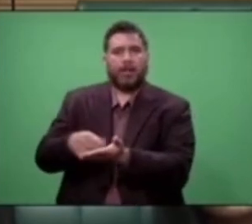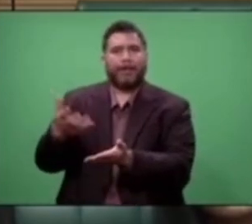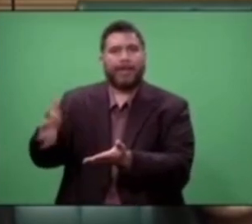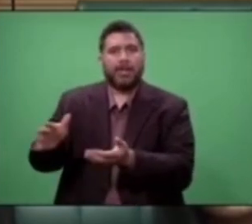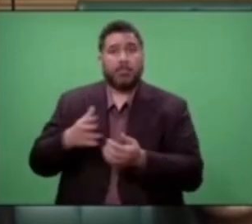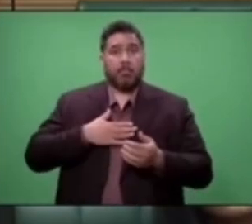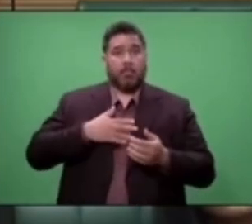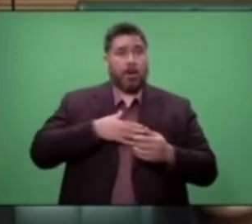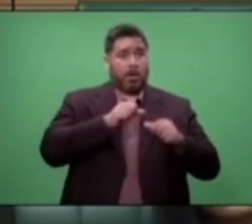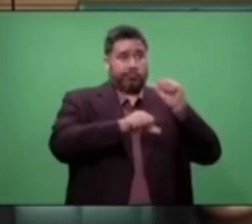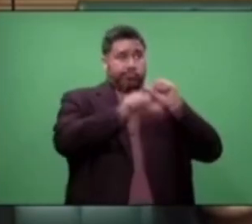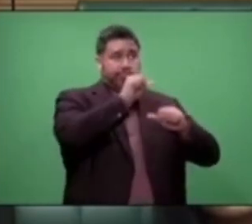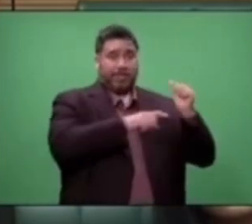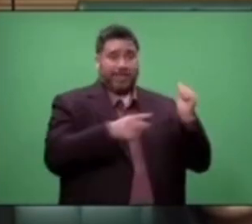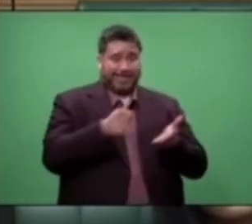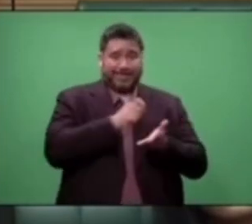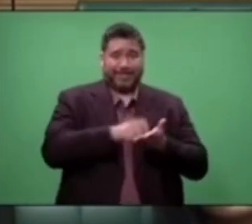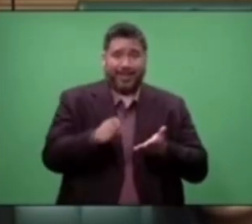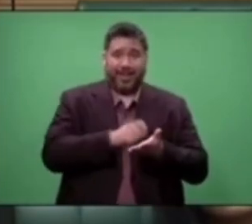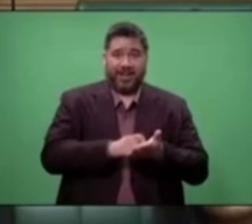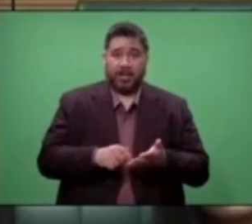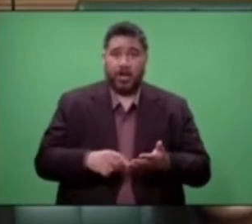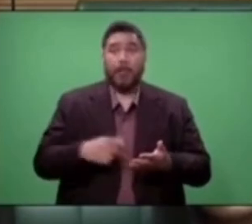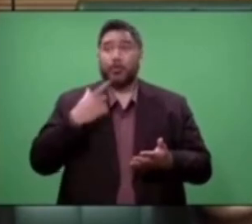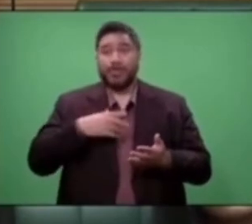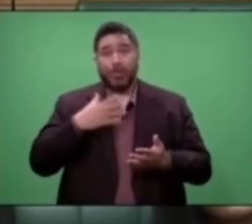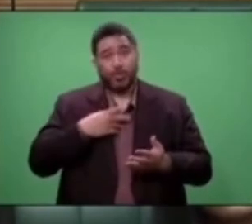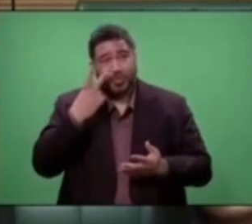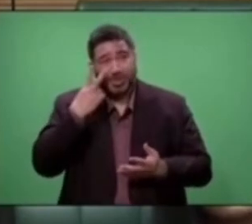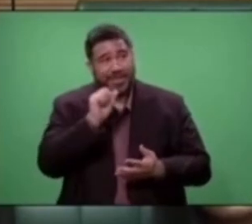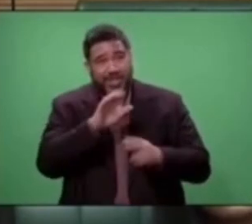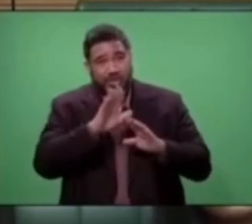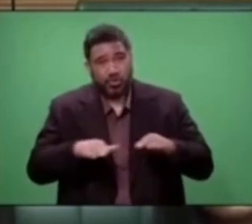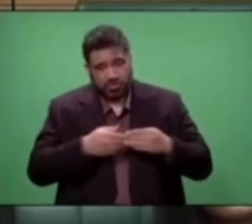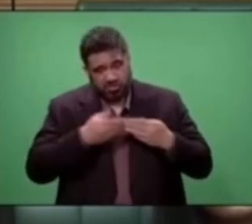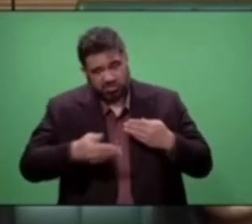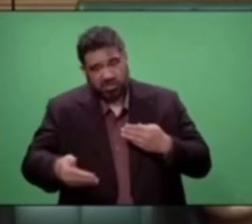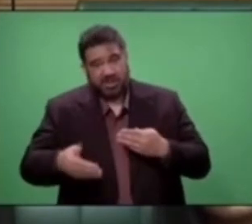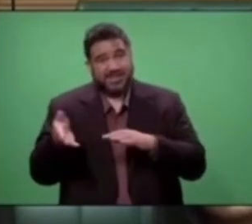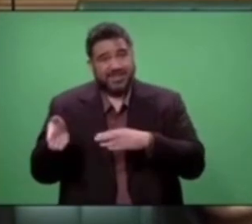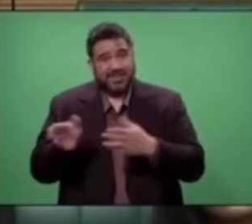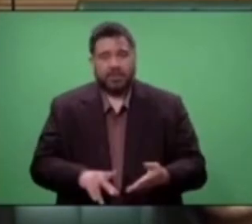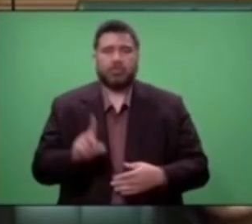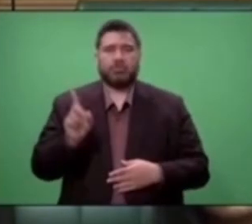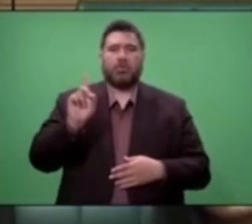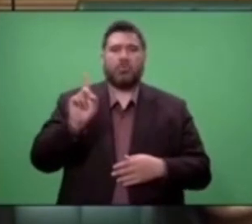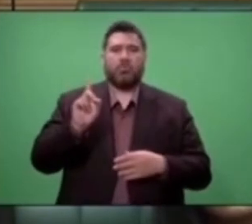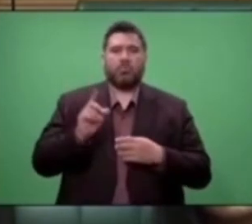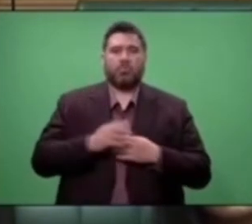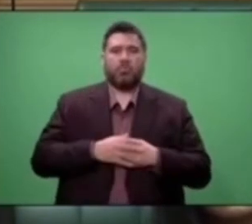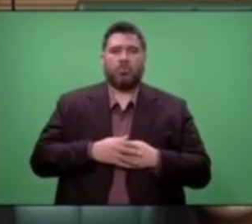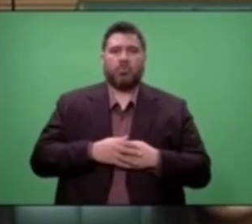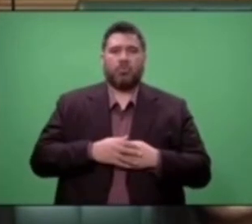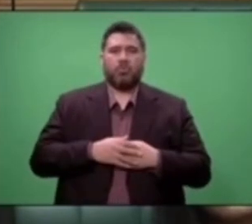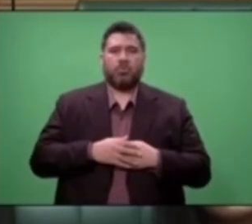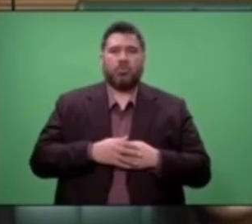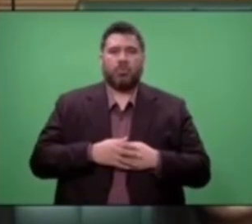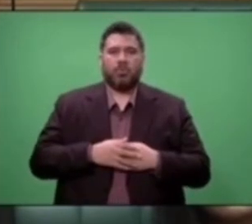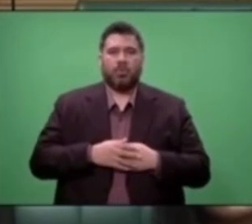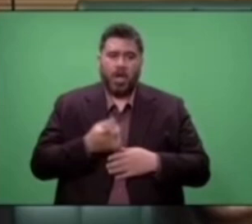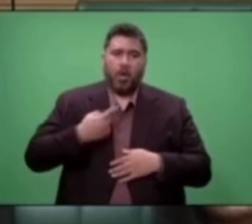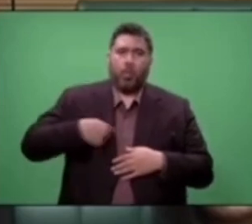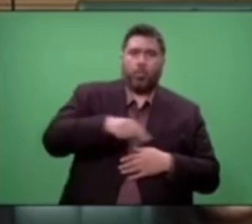watch their mokopuna die. We are the only ones that can care and love for our